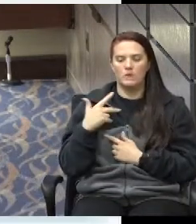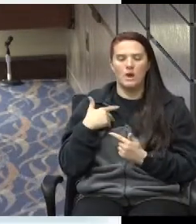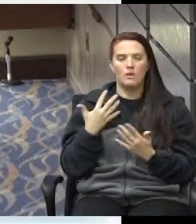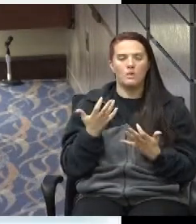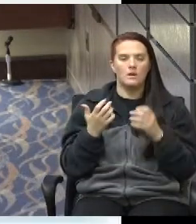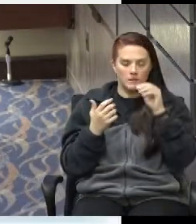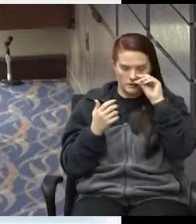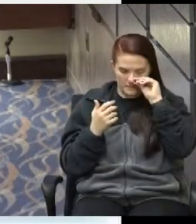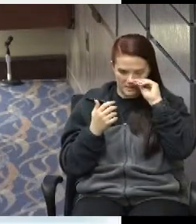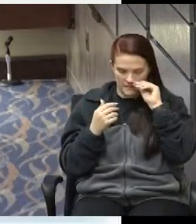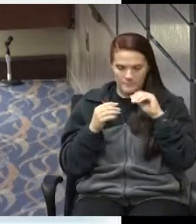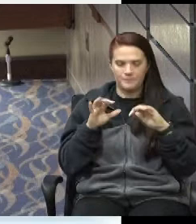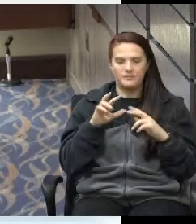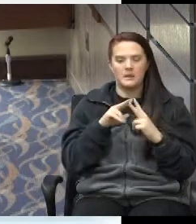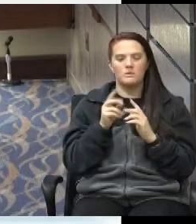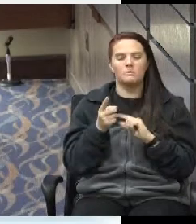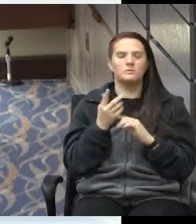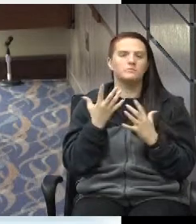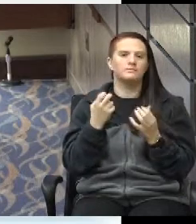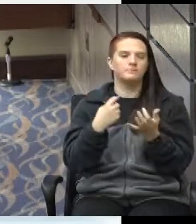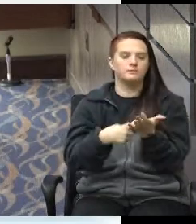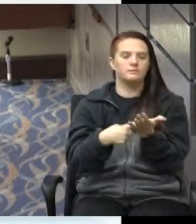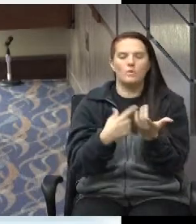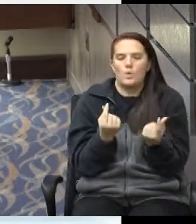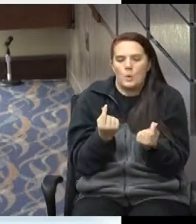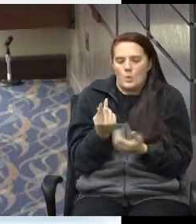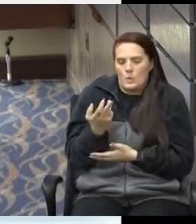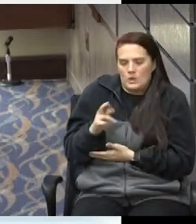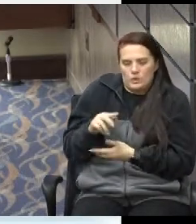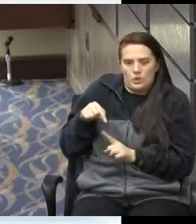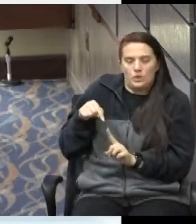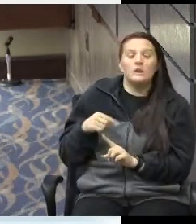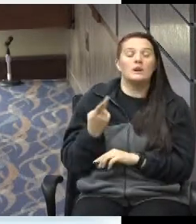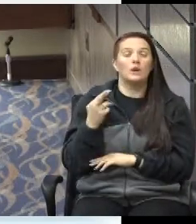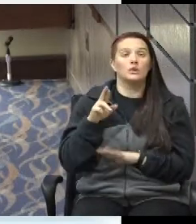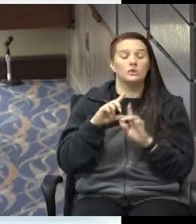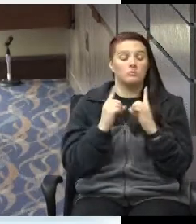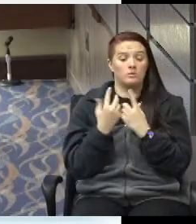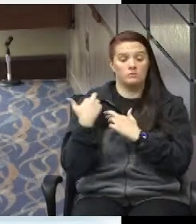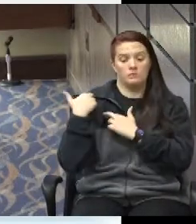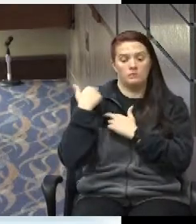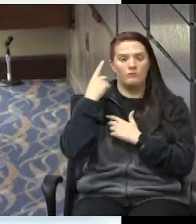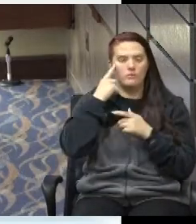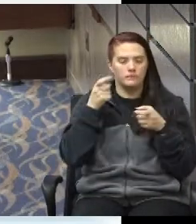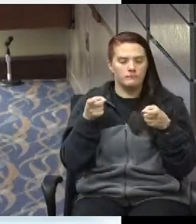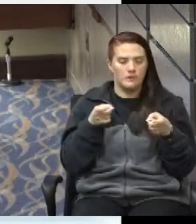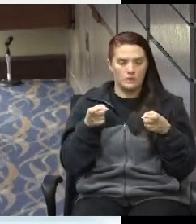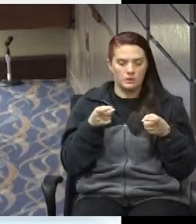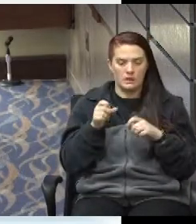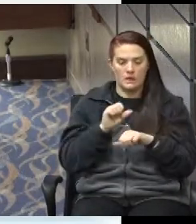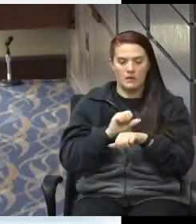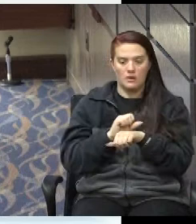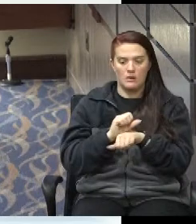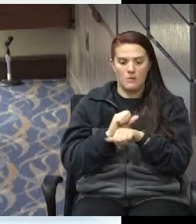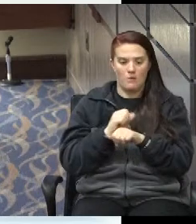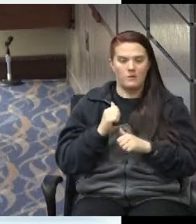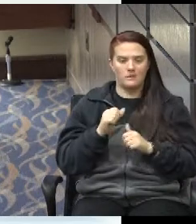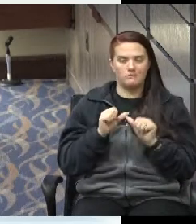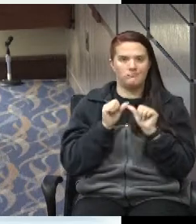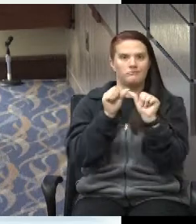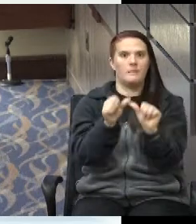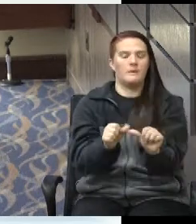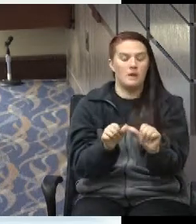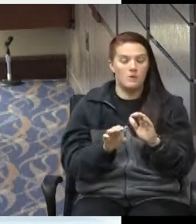spend a couple moments talking about what HR does. The HR department is responsible for managing the employee life cycle. It